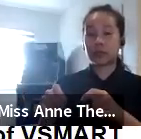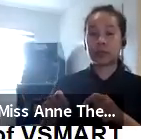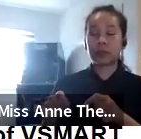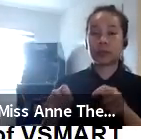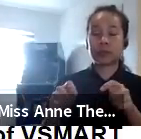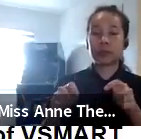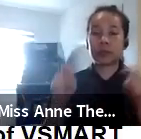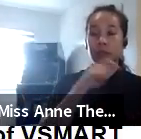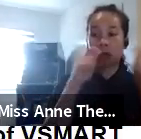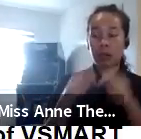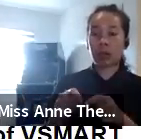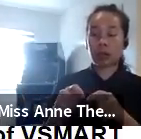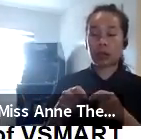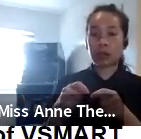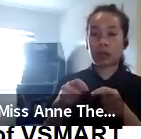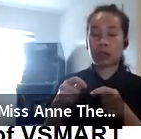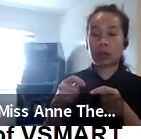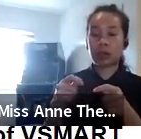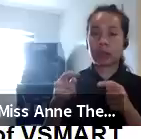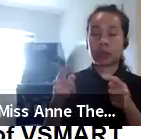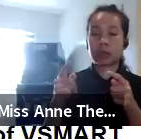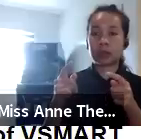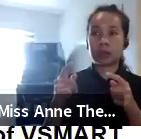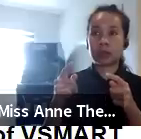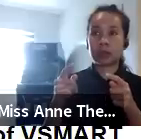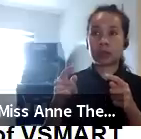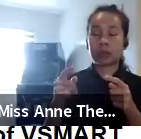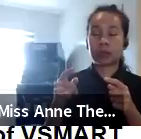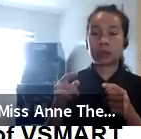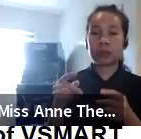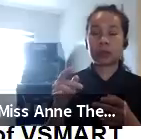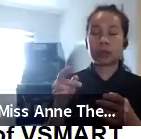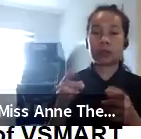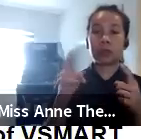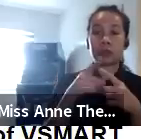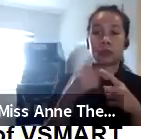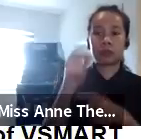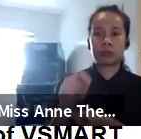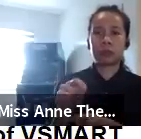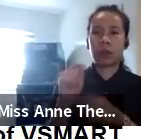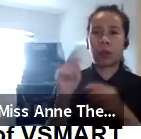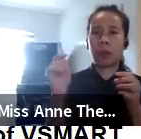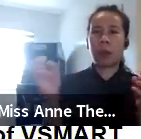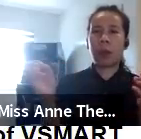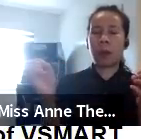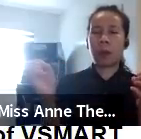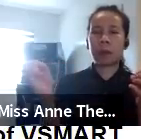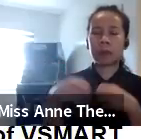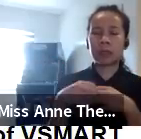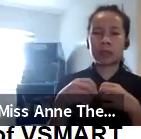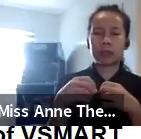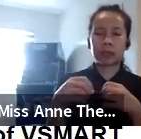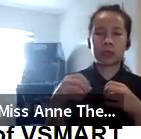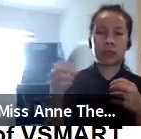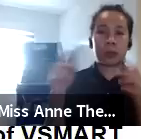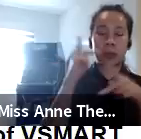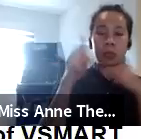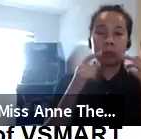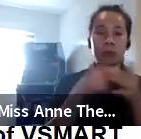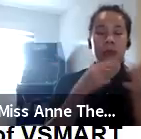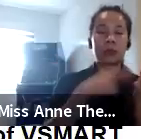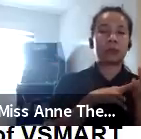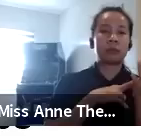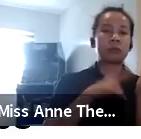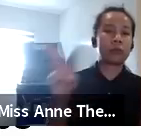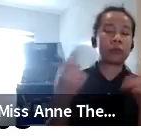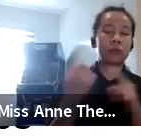the operations to the operations, because that's different, to the operations people already. So it was removed from